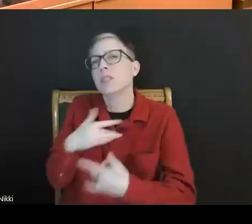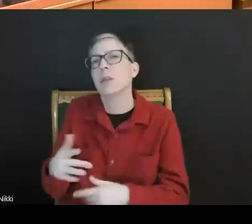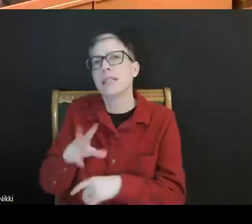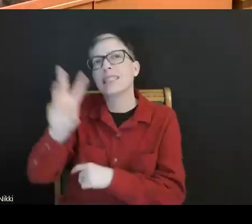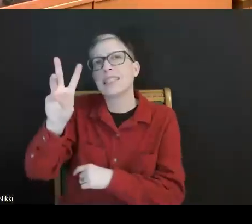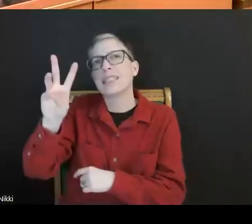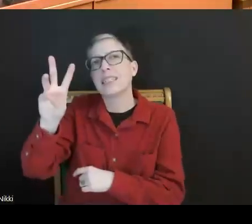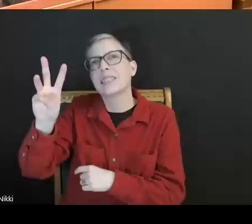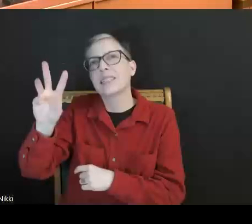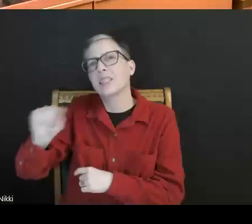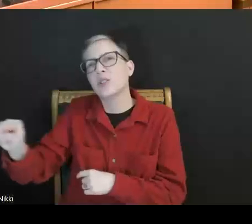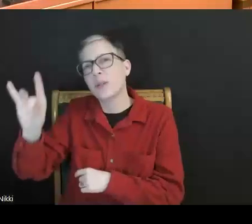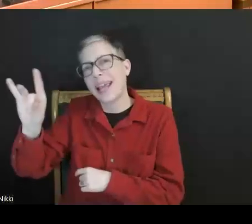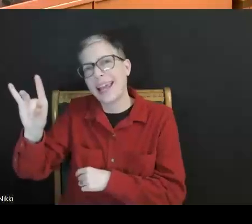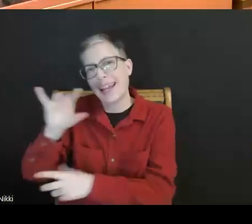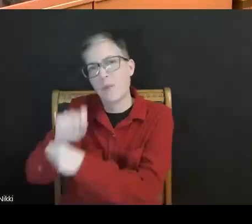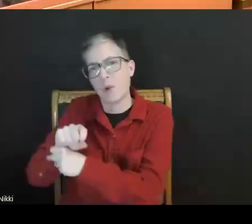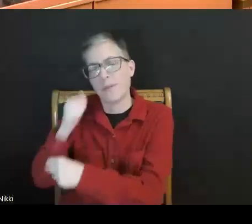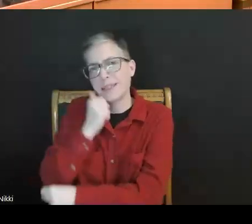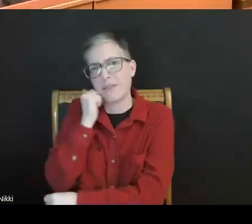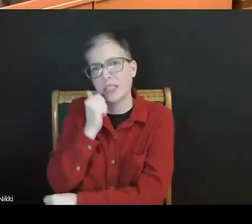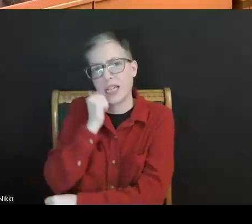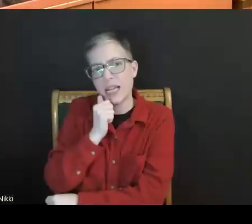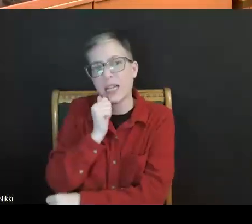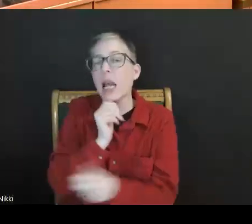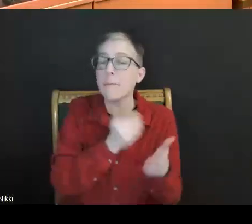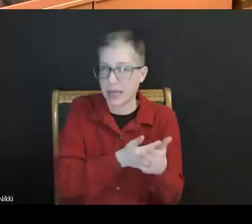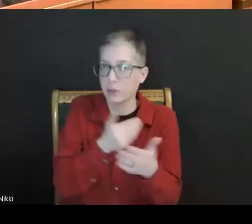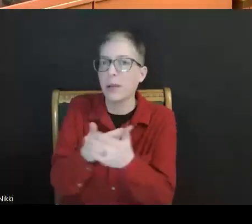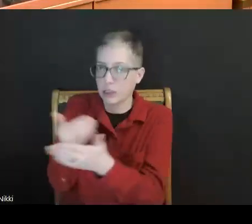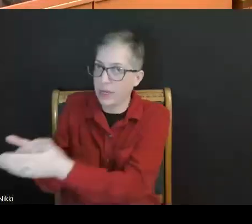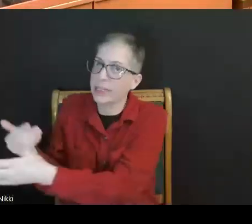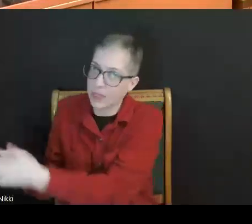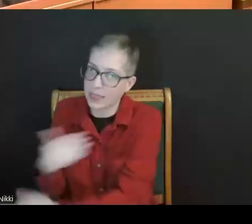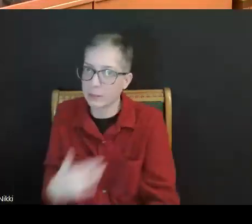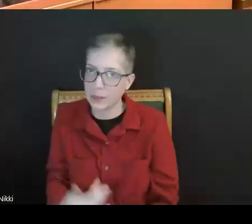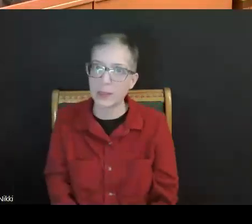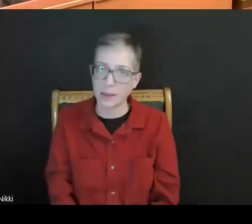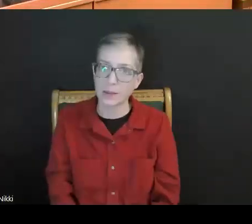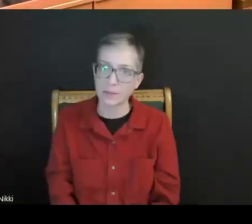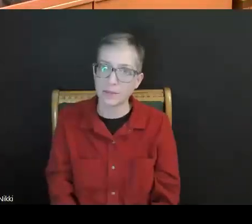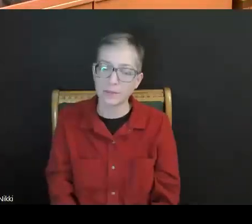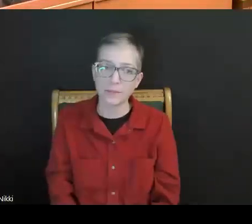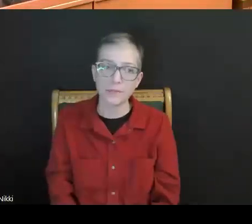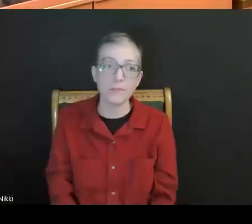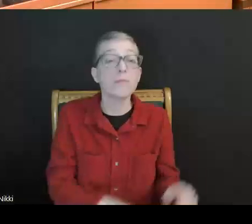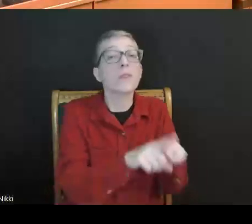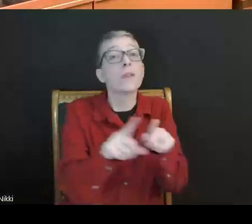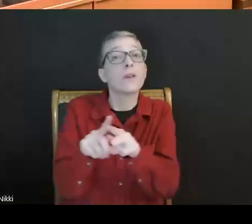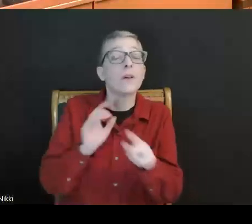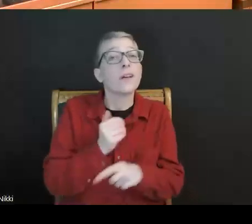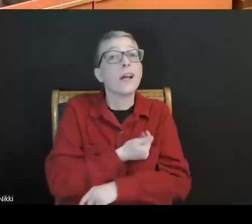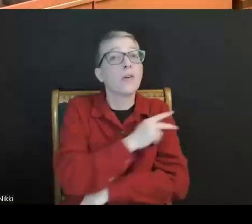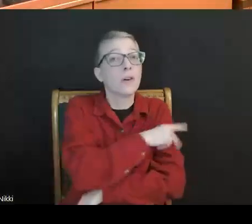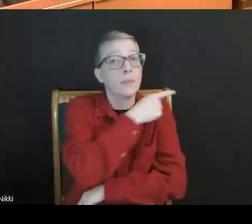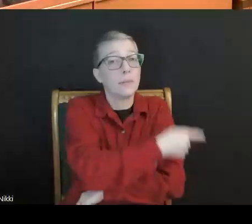a day. They are typically back-to-back appointments. We also, given the acuity of our patients, we